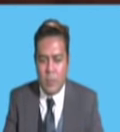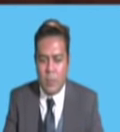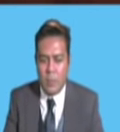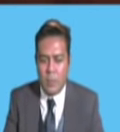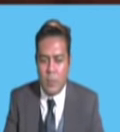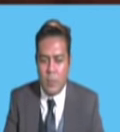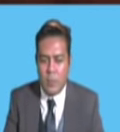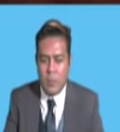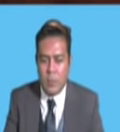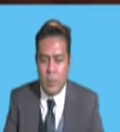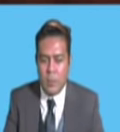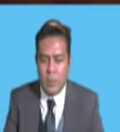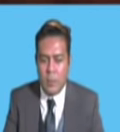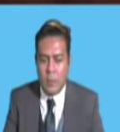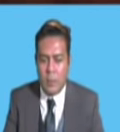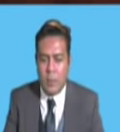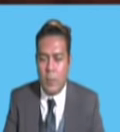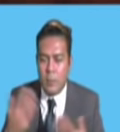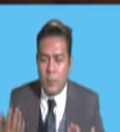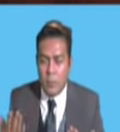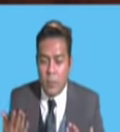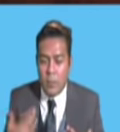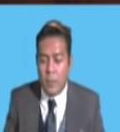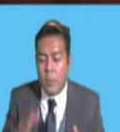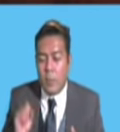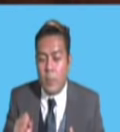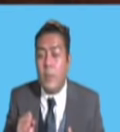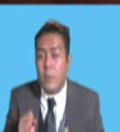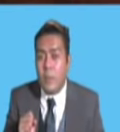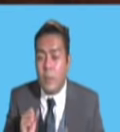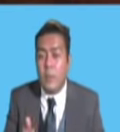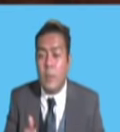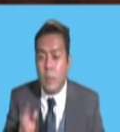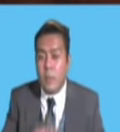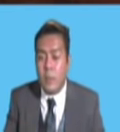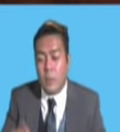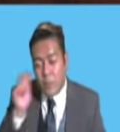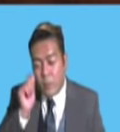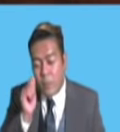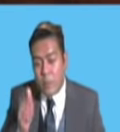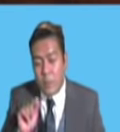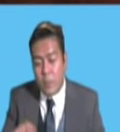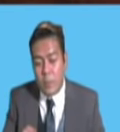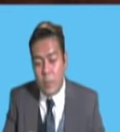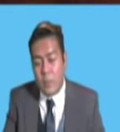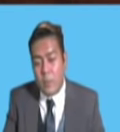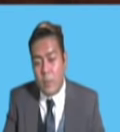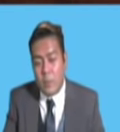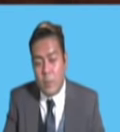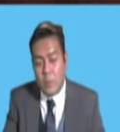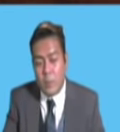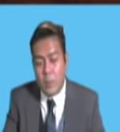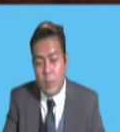Following Kambula digitization. Honourable Speaker, sir, it would please the Parliament to know that the objective of this digitization is to